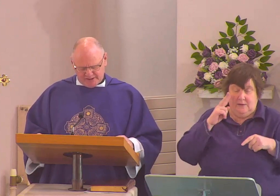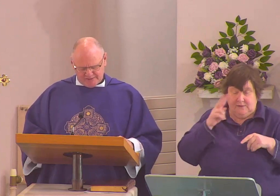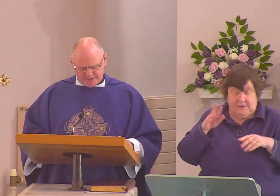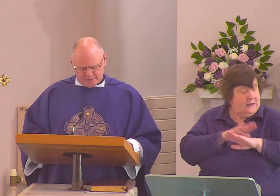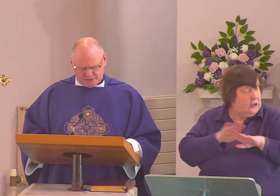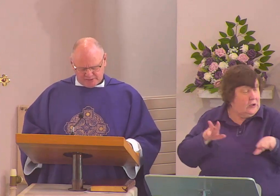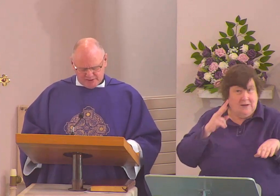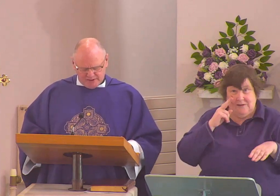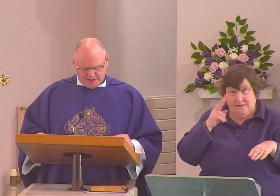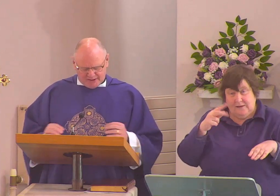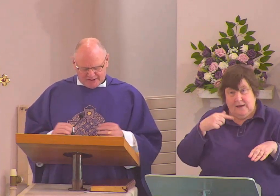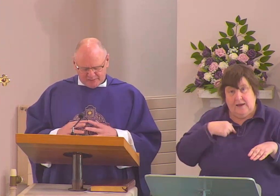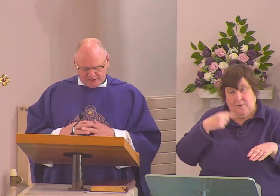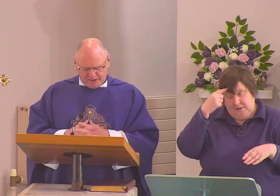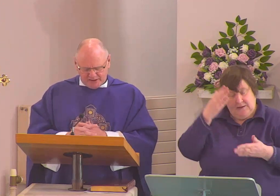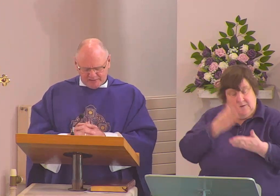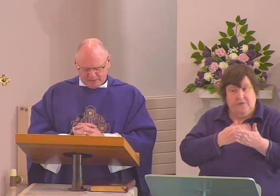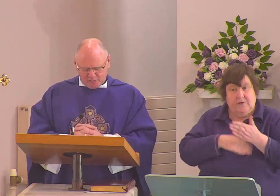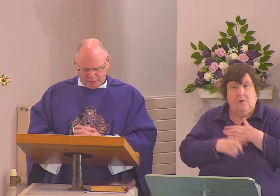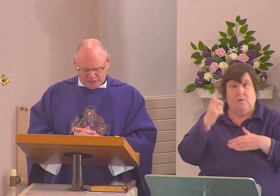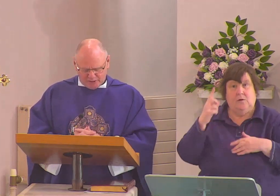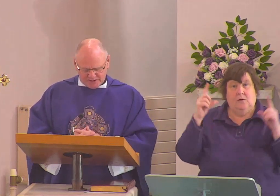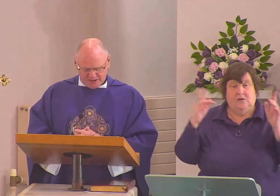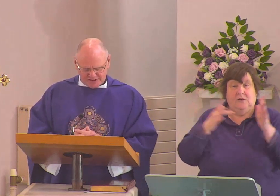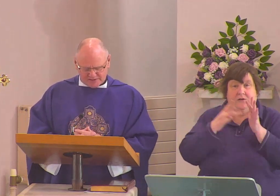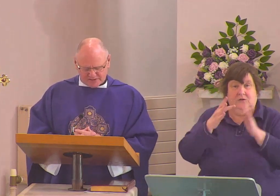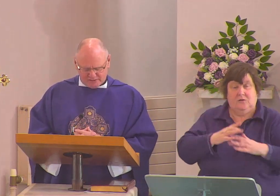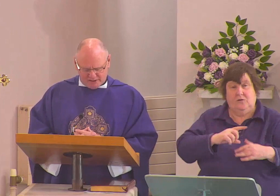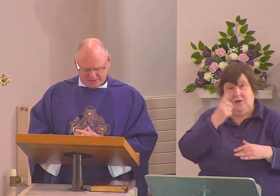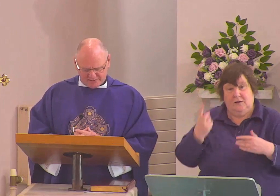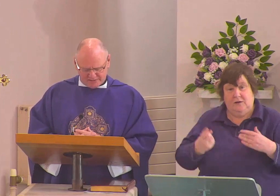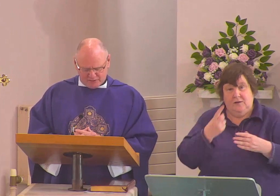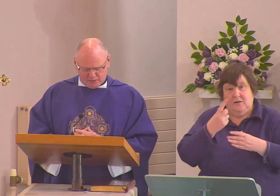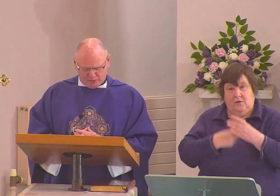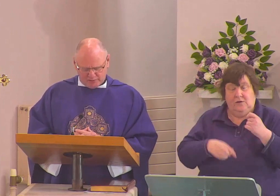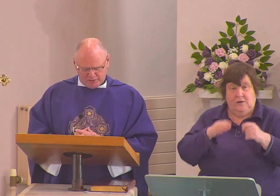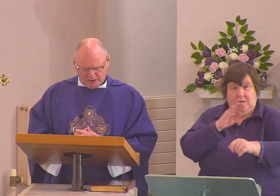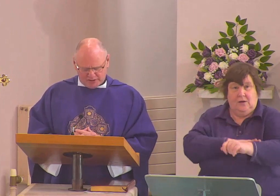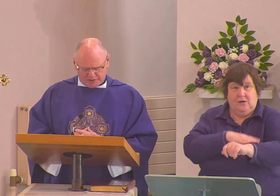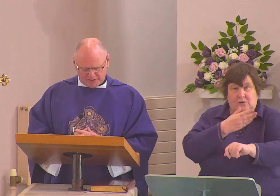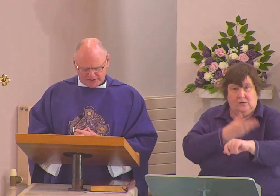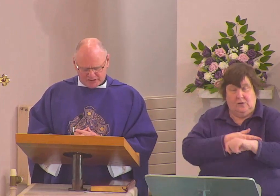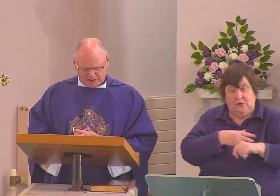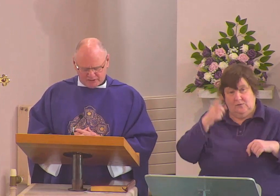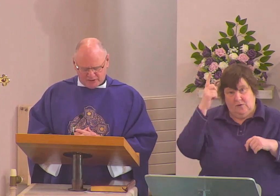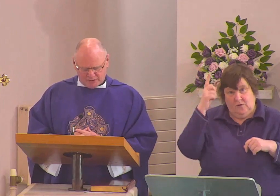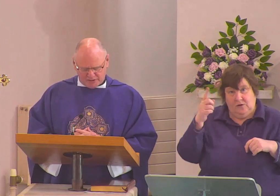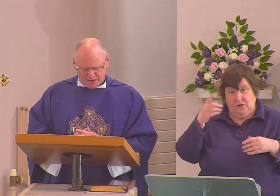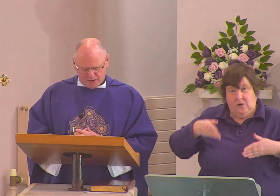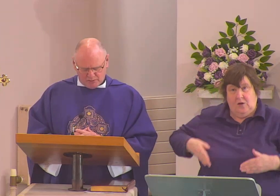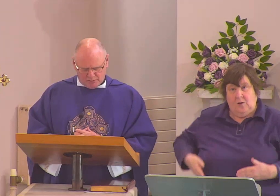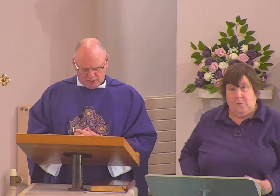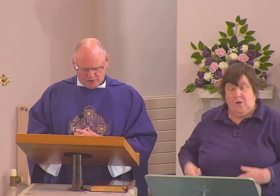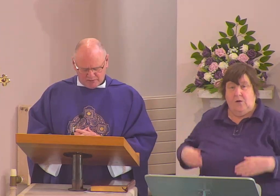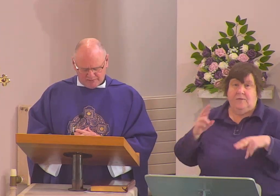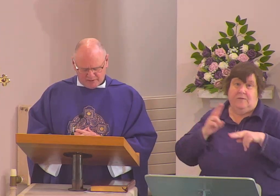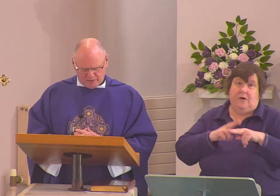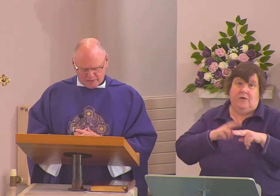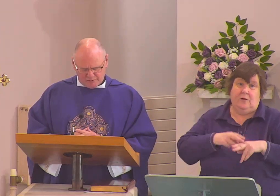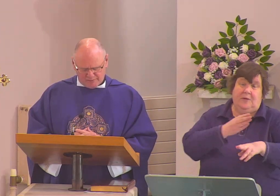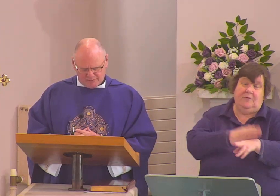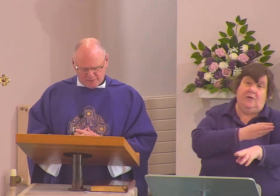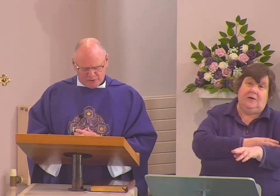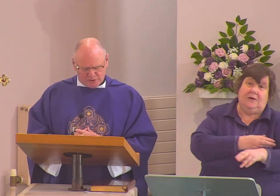and invisible. I believe in one Lord Jesus Christ, the only begotten Son of God, born of the